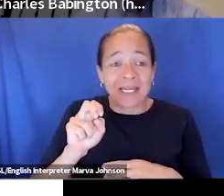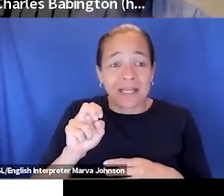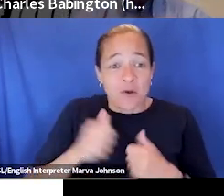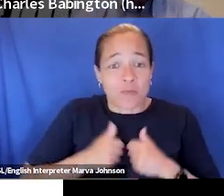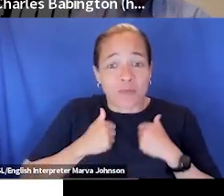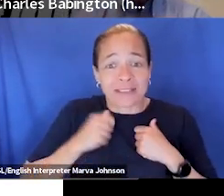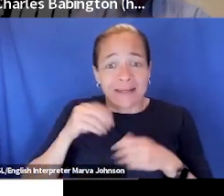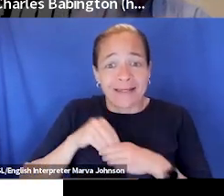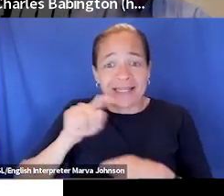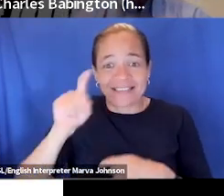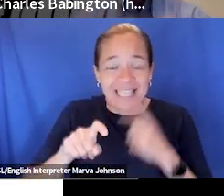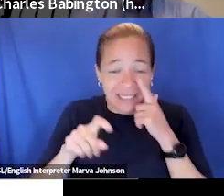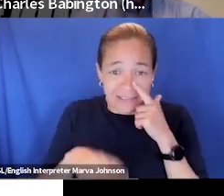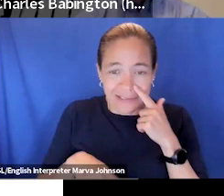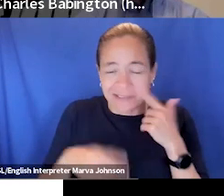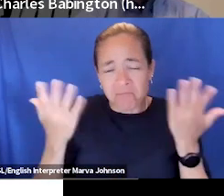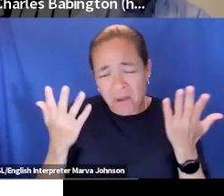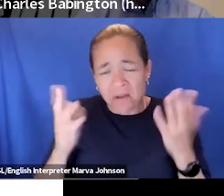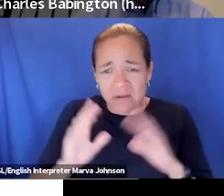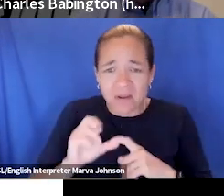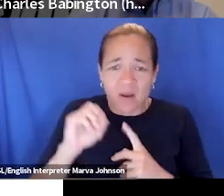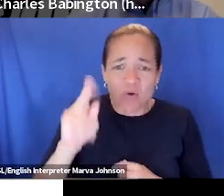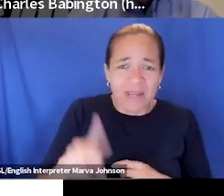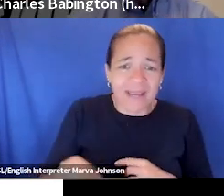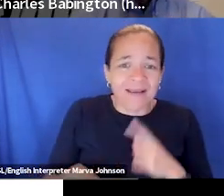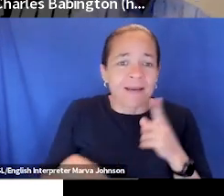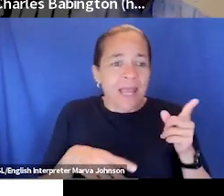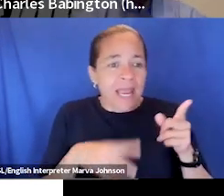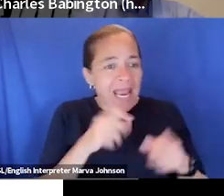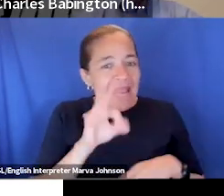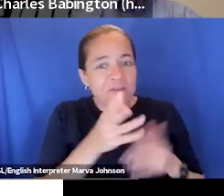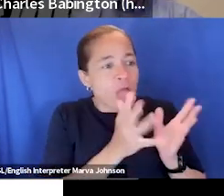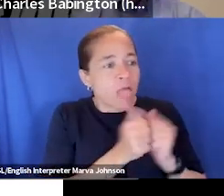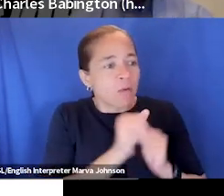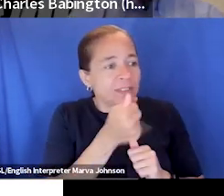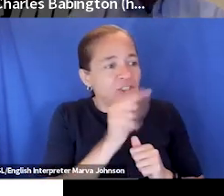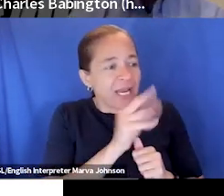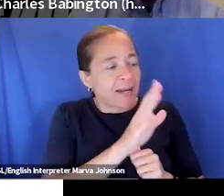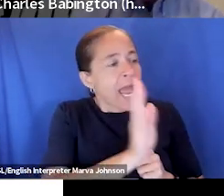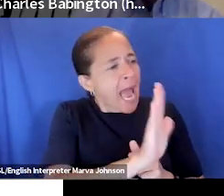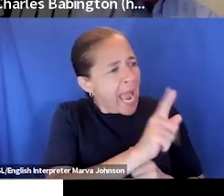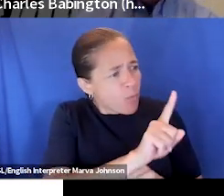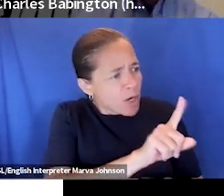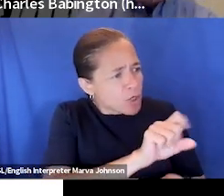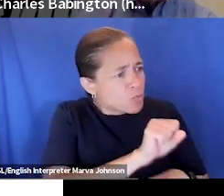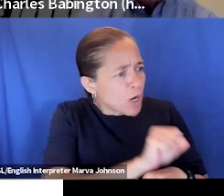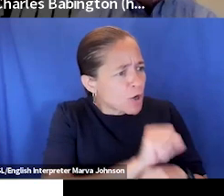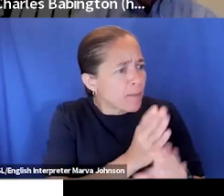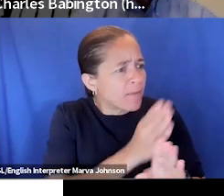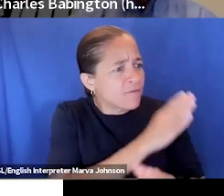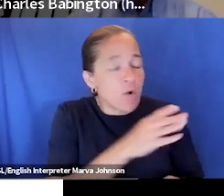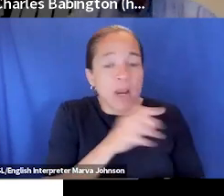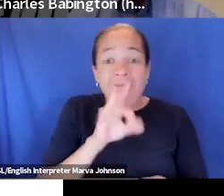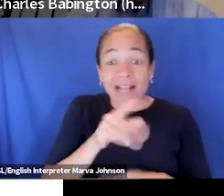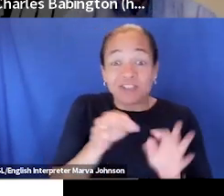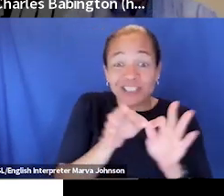were chatting with her by the water cooler, and if you said, hi, Jan, where were you before? If Jan said, prior to joining our firm, I resided in Texas,